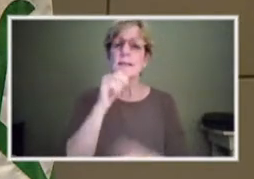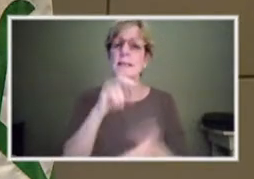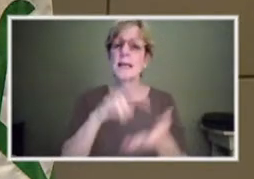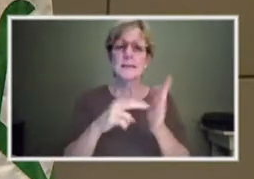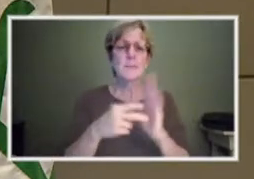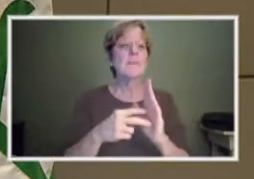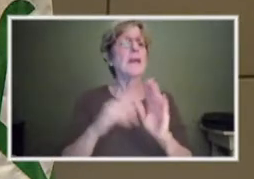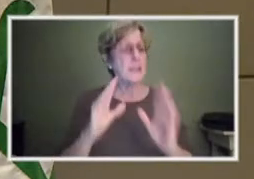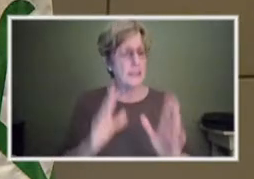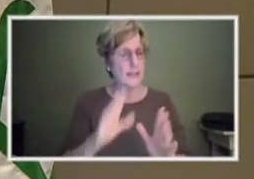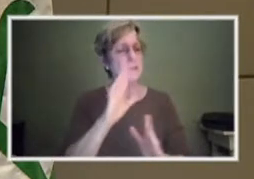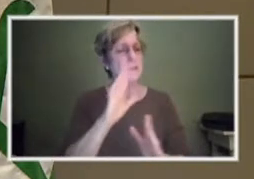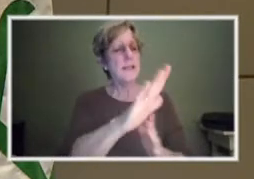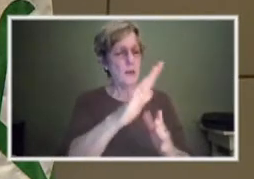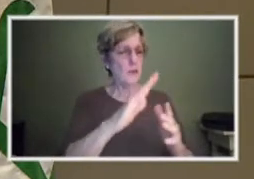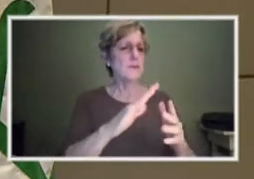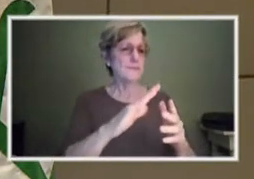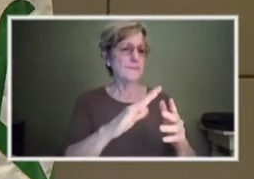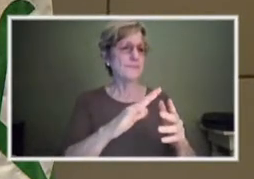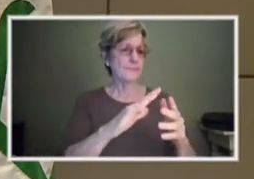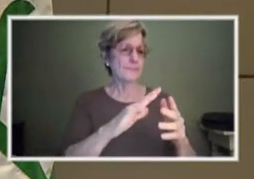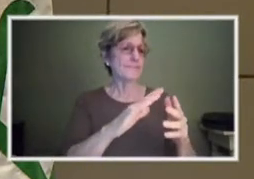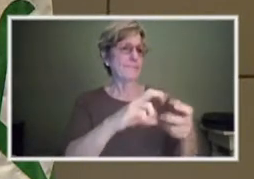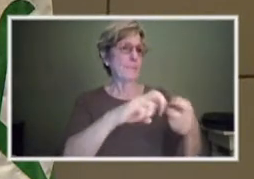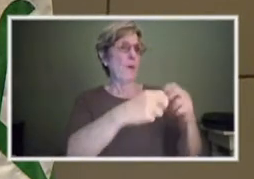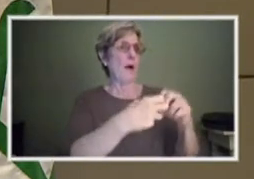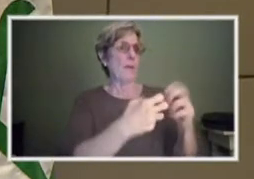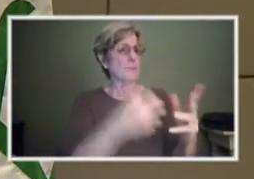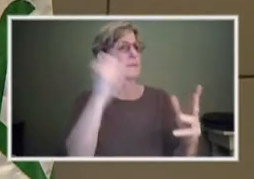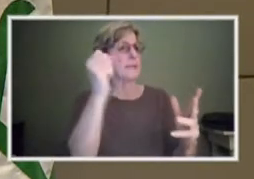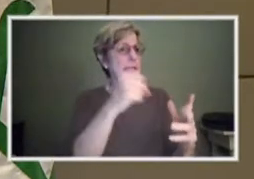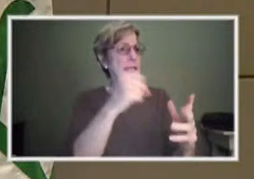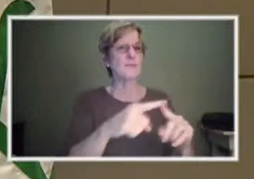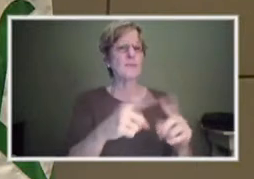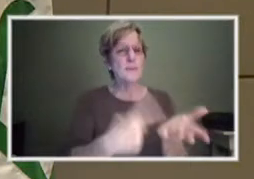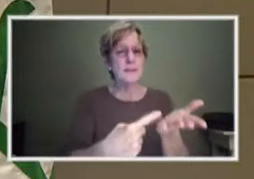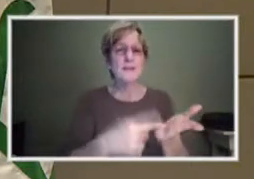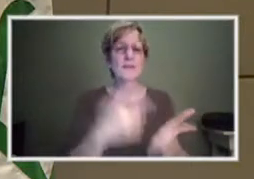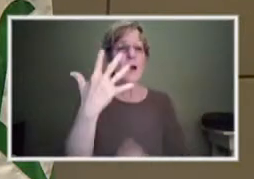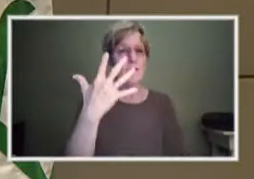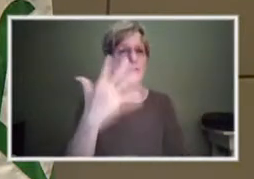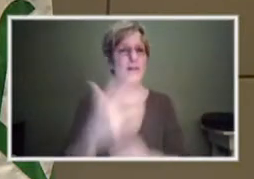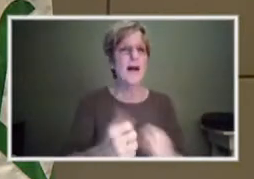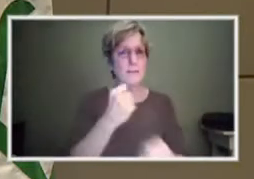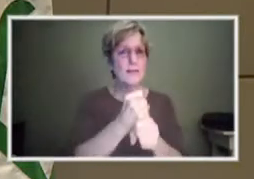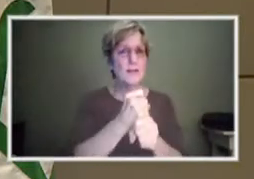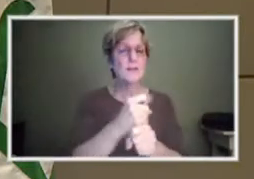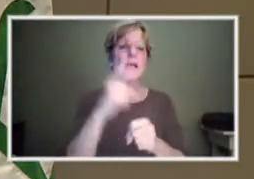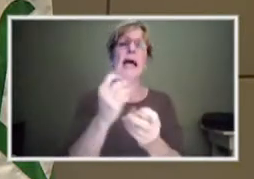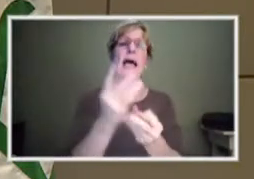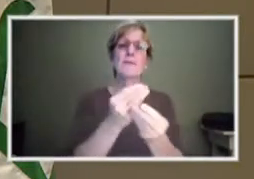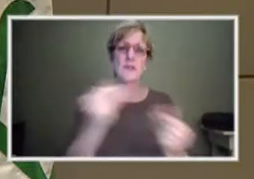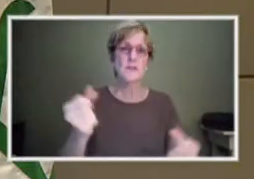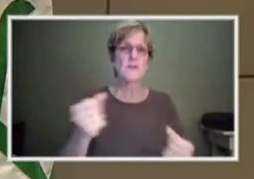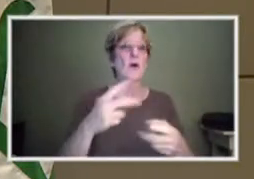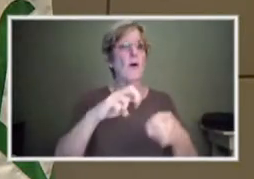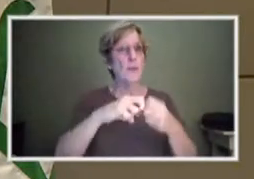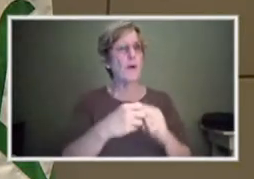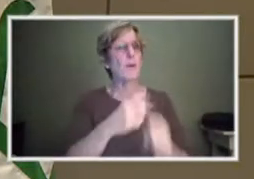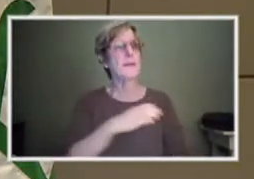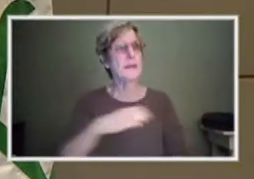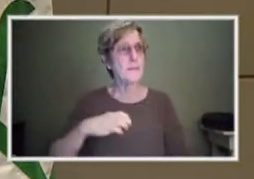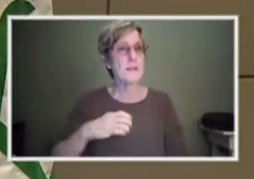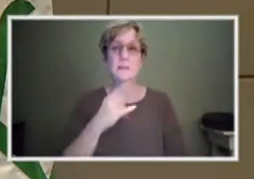their initial problems, but we've got it. We've been talking about this for 5 years. We have to solve the committee issue, because I would wager, I mean,